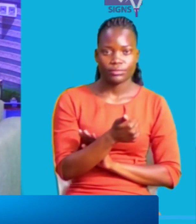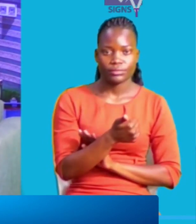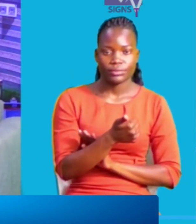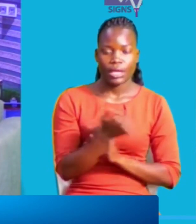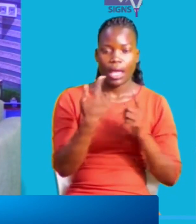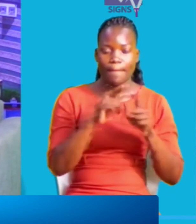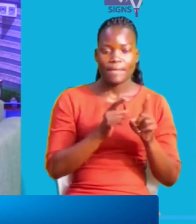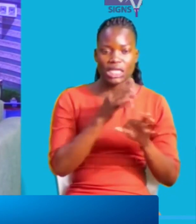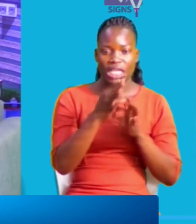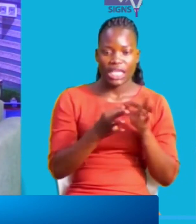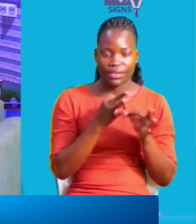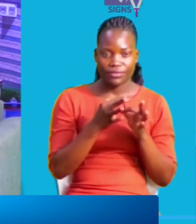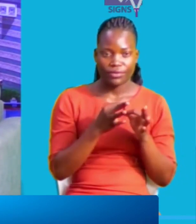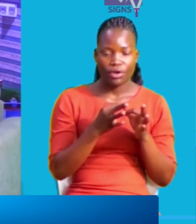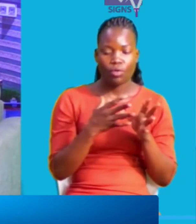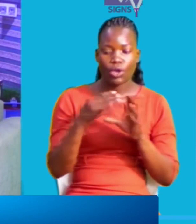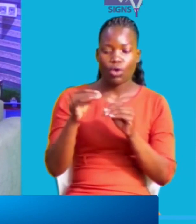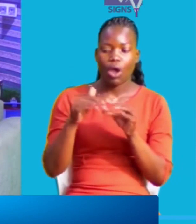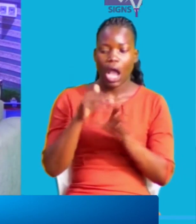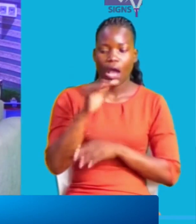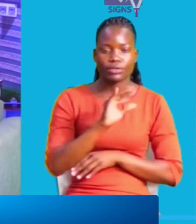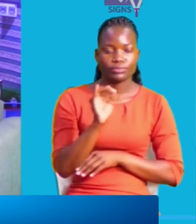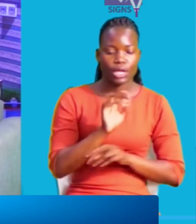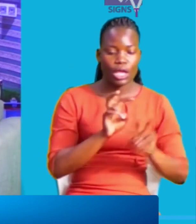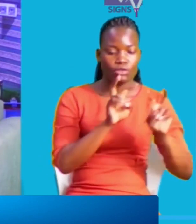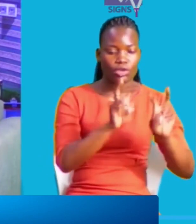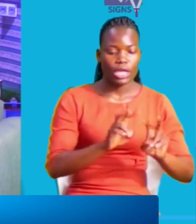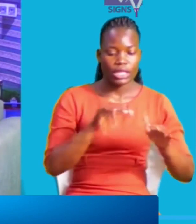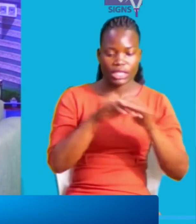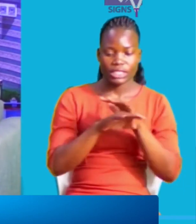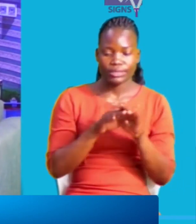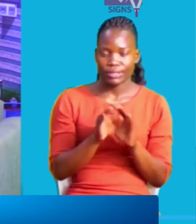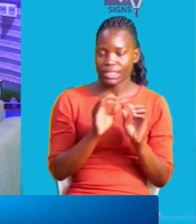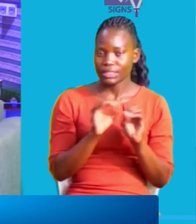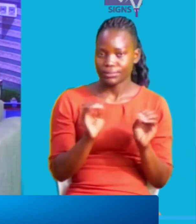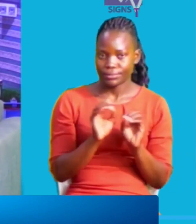But kama tutoka nje, tuangalie mambo the accessibility.